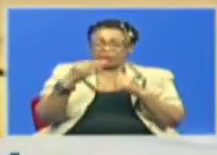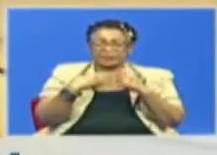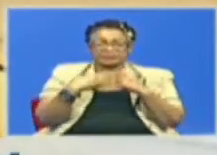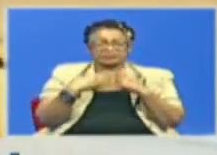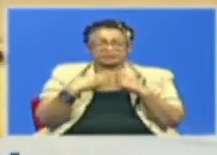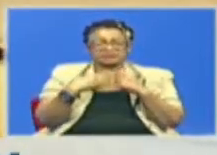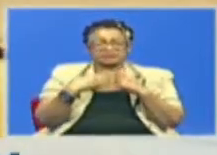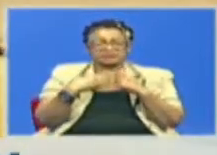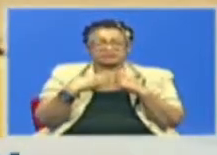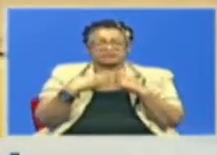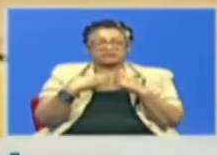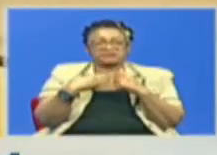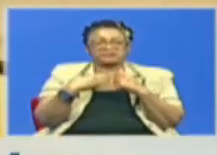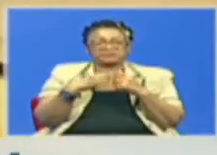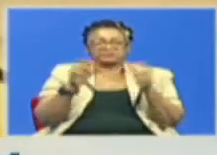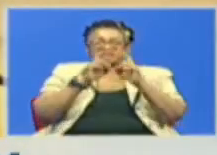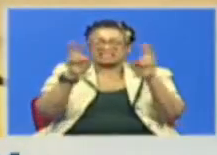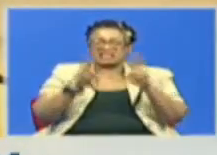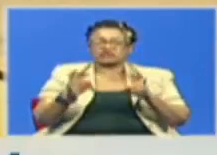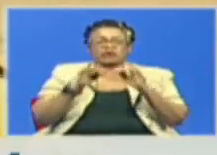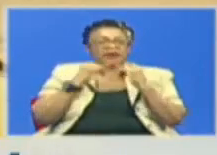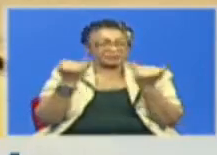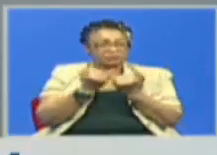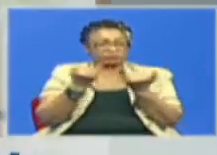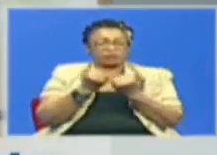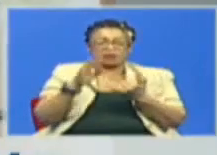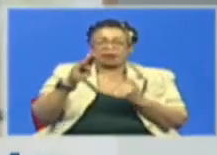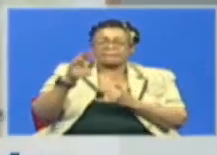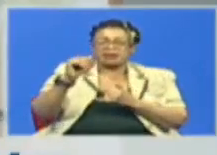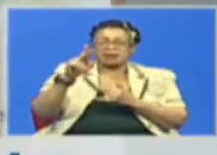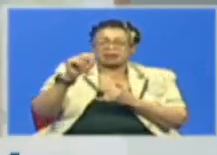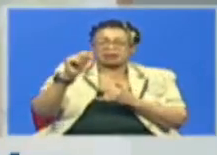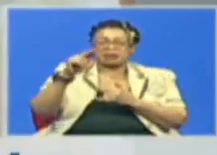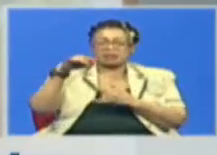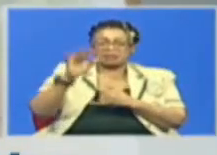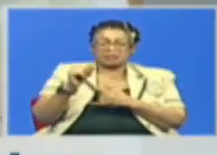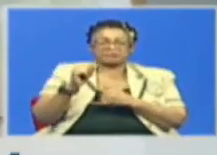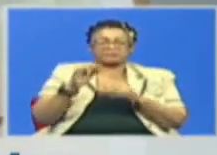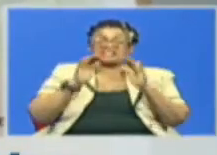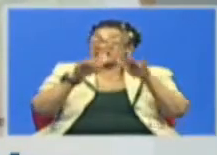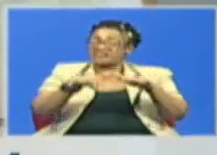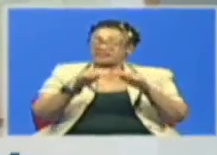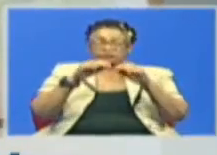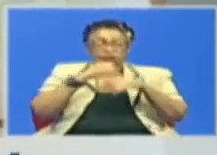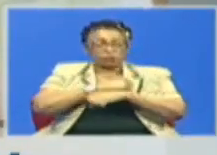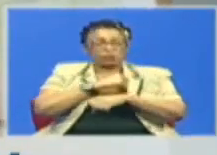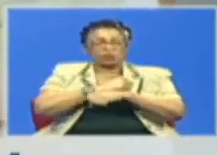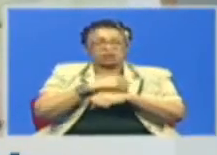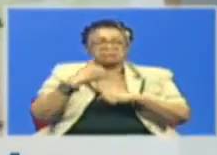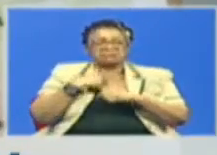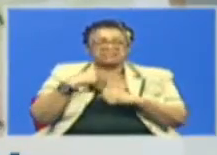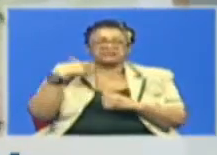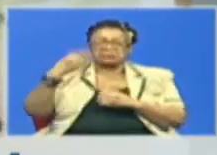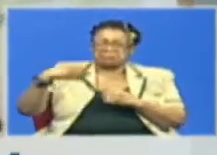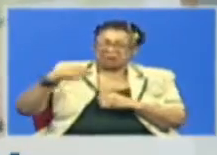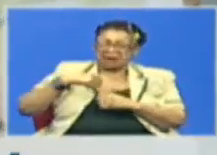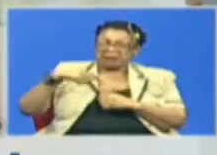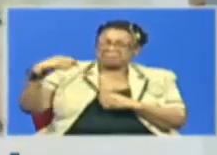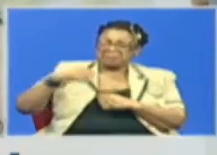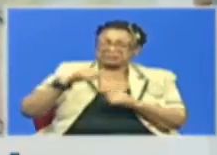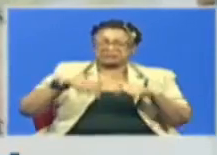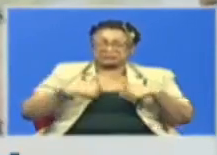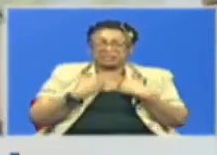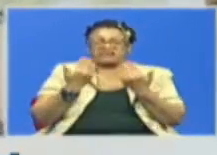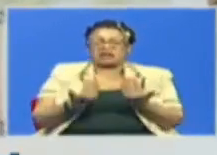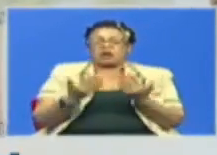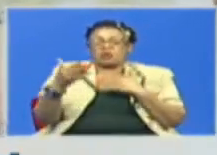2008 kwa international institution inaitwa Bakania Diving School. Nimekuwa nikijisomesha mwenyewe mpaka sasa nakaribia